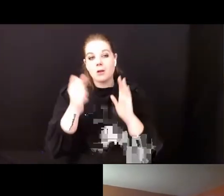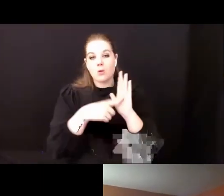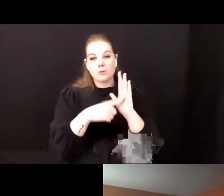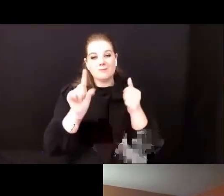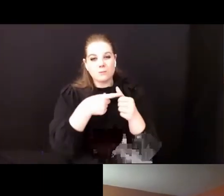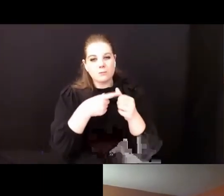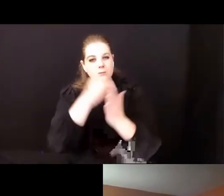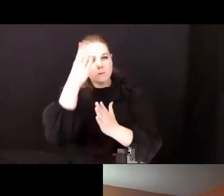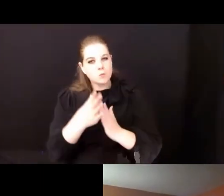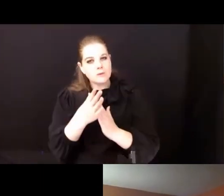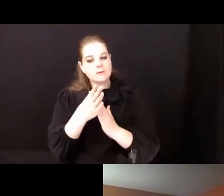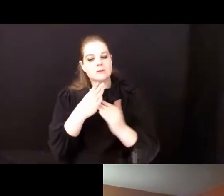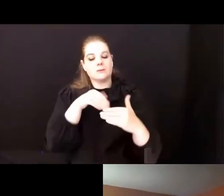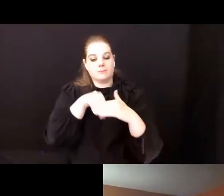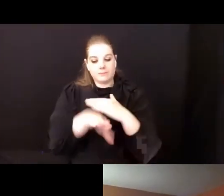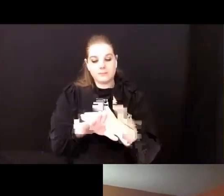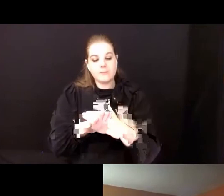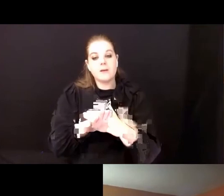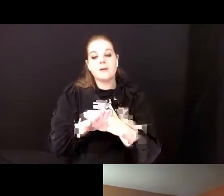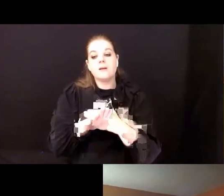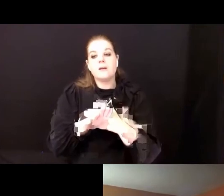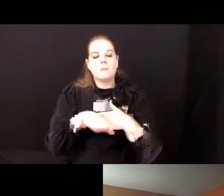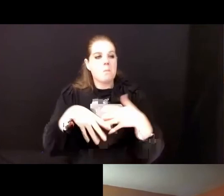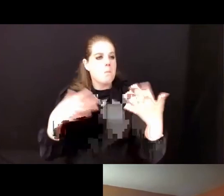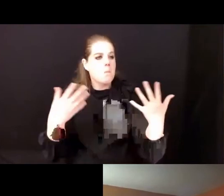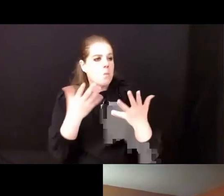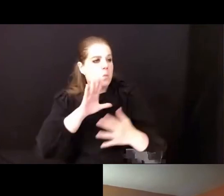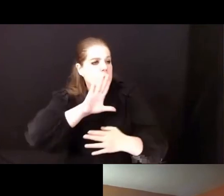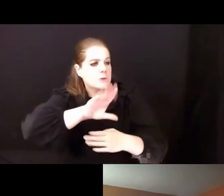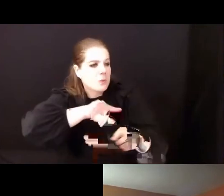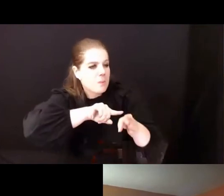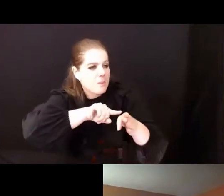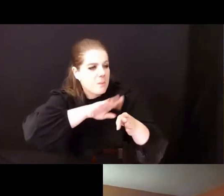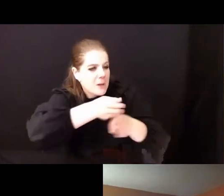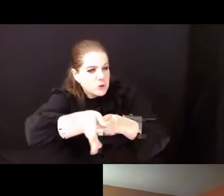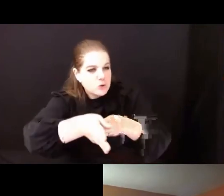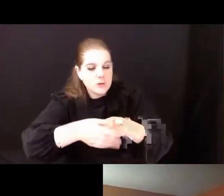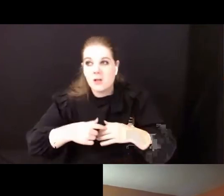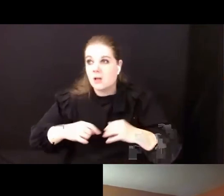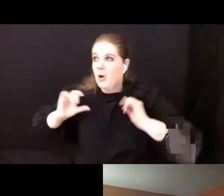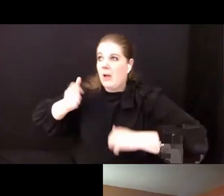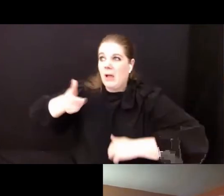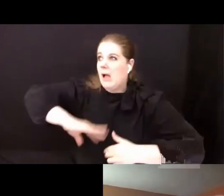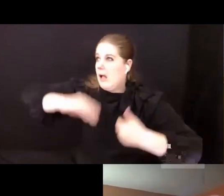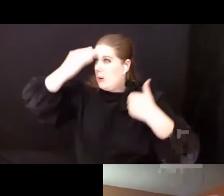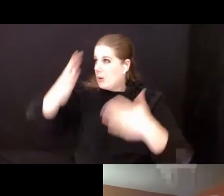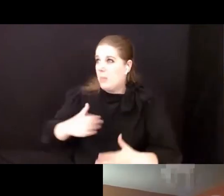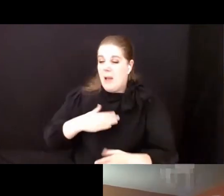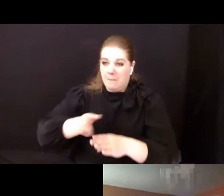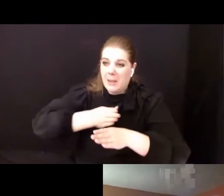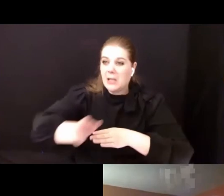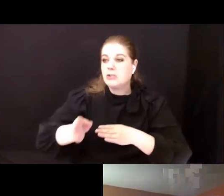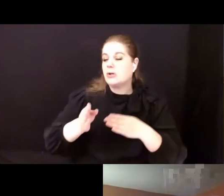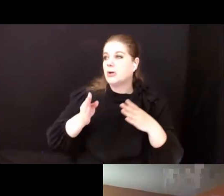what's your major? And they sort of look at you like, oh my God, I don't know what my major is. And timidly you